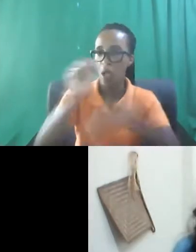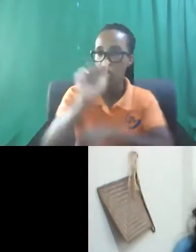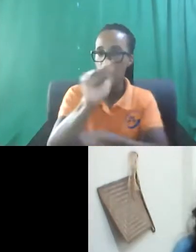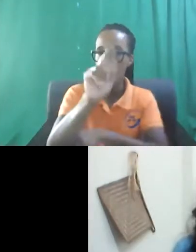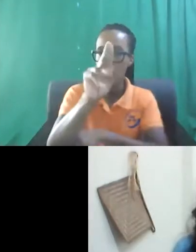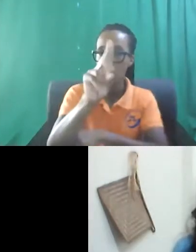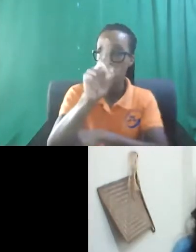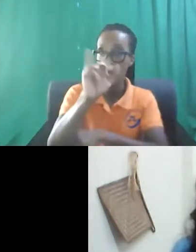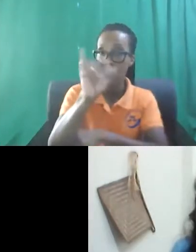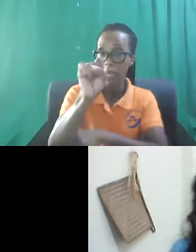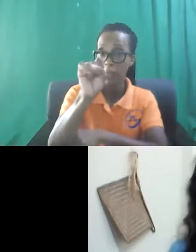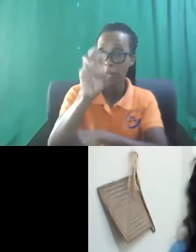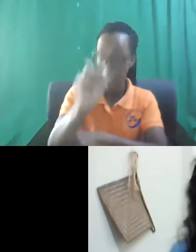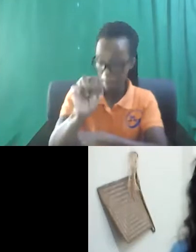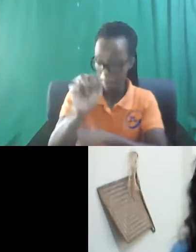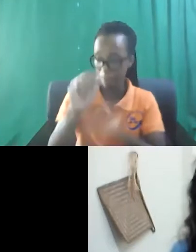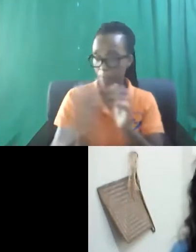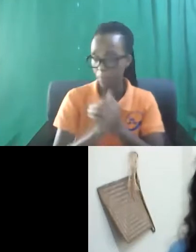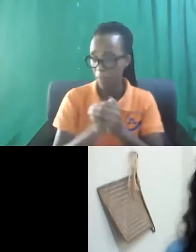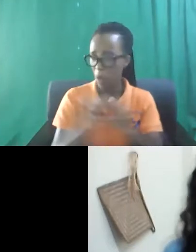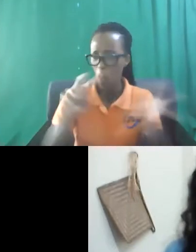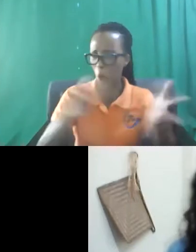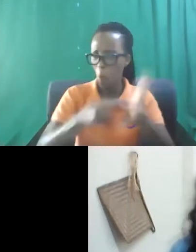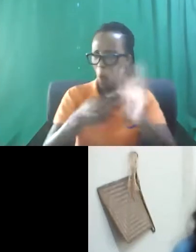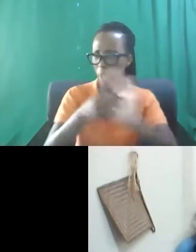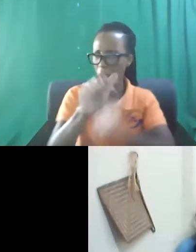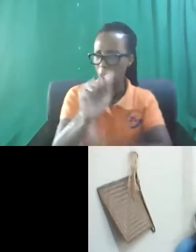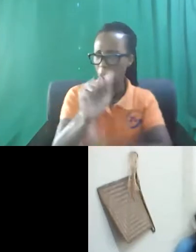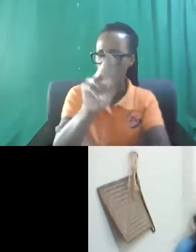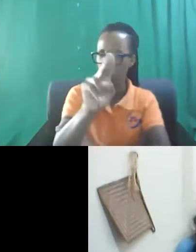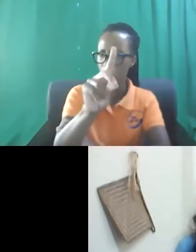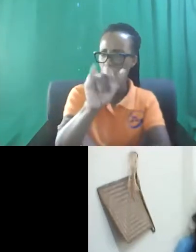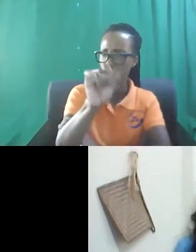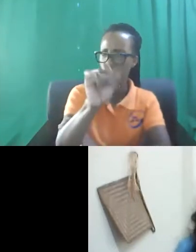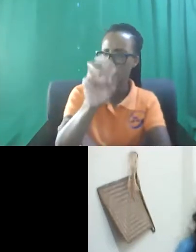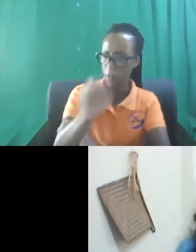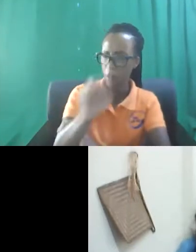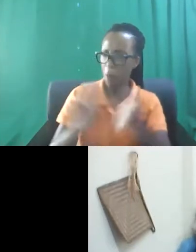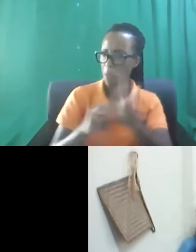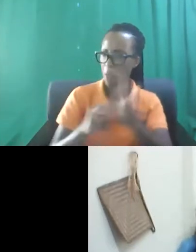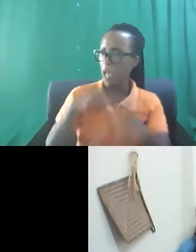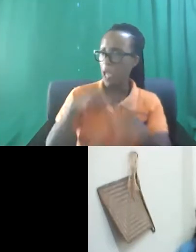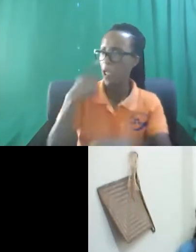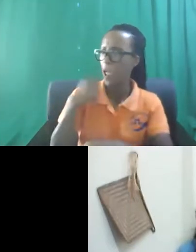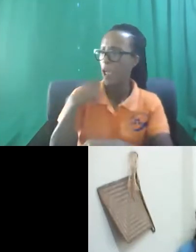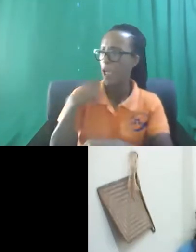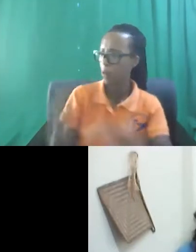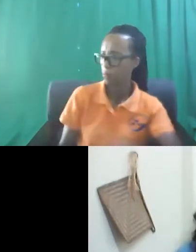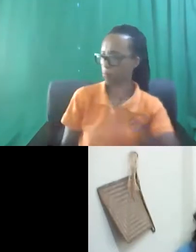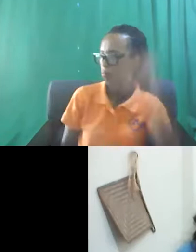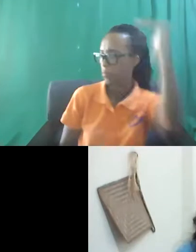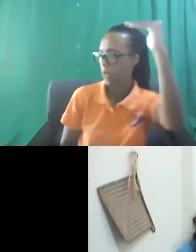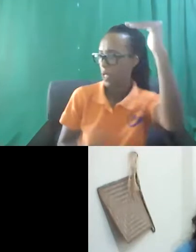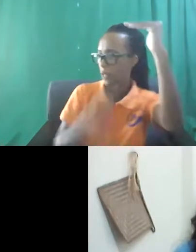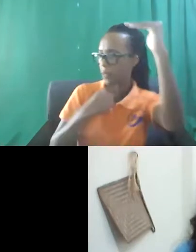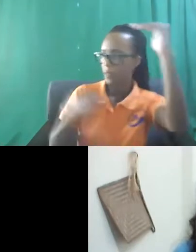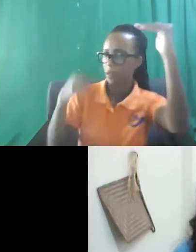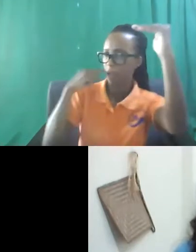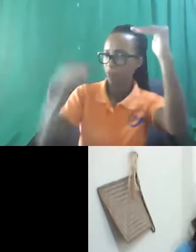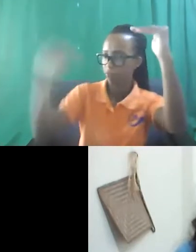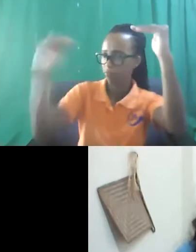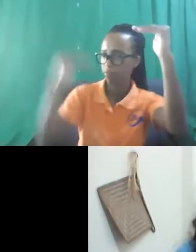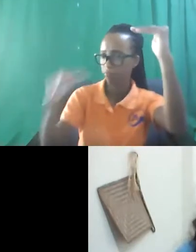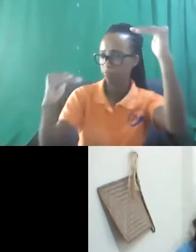like this belief that hearing people are superior to deaf people, right?